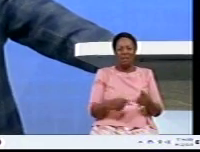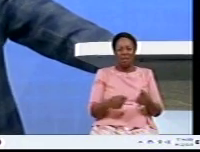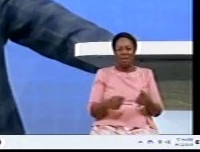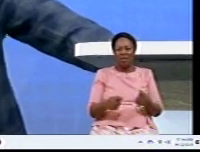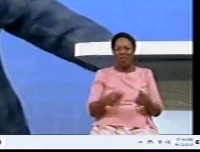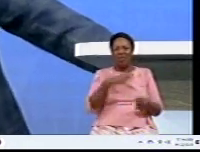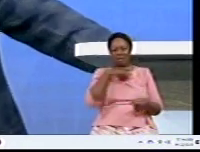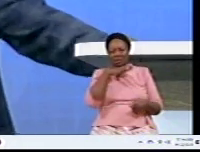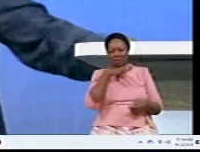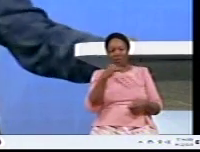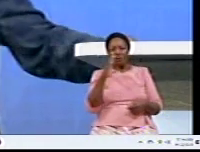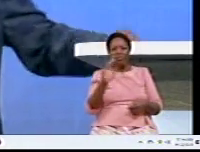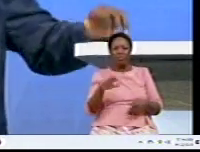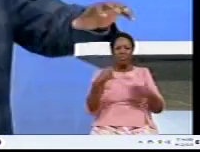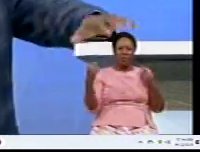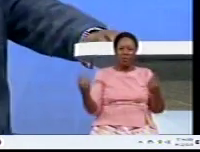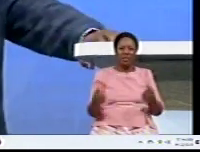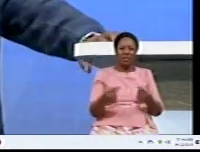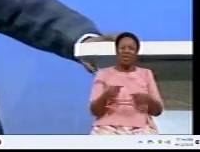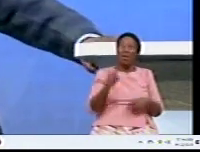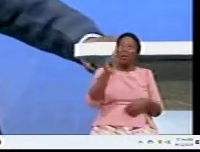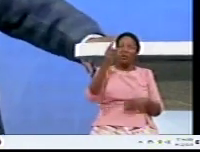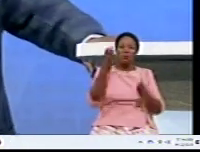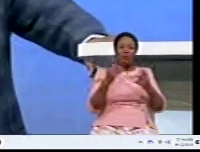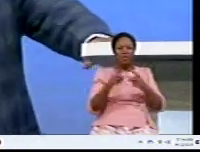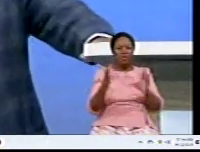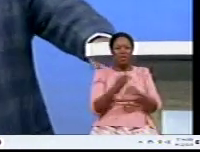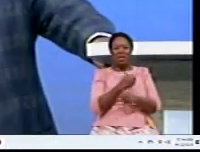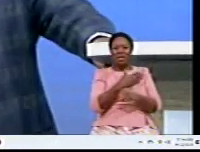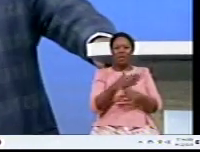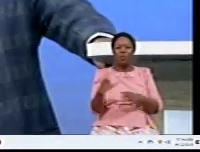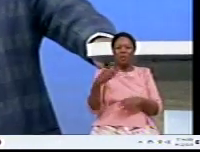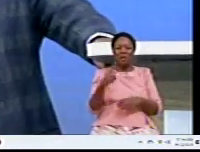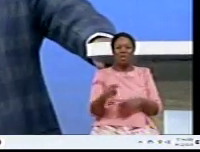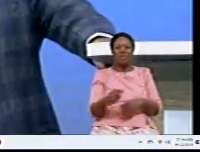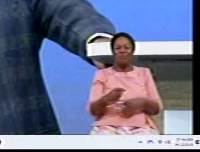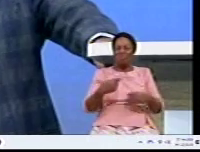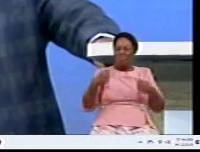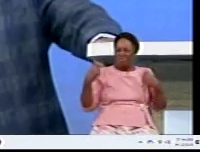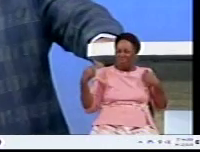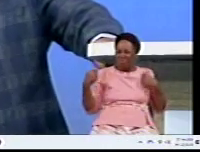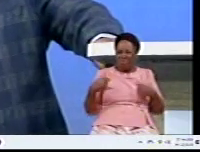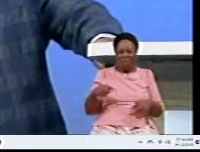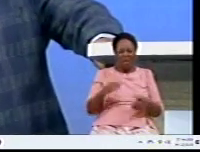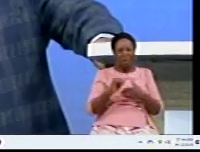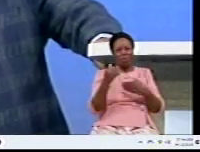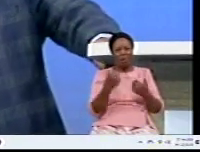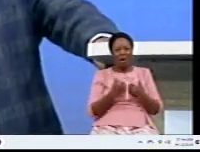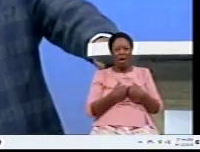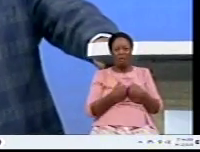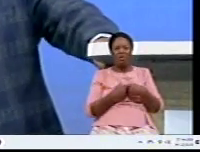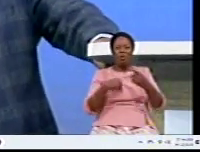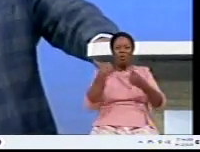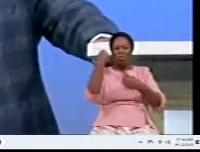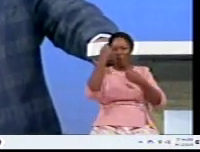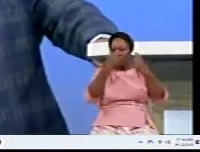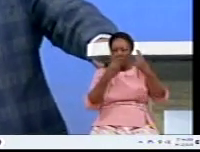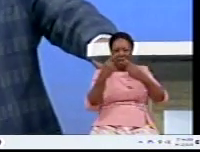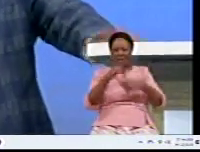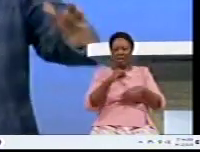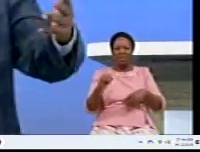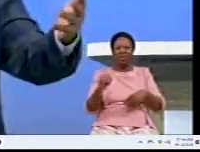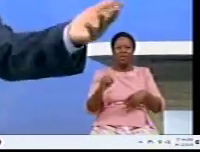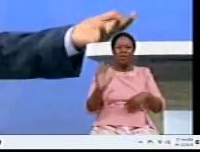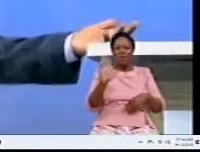your sin. He wants to take away the agony you have concerning your